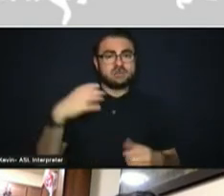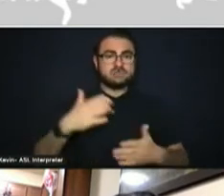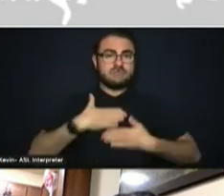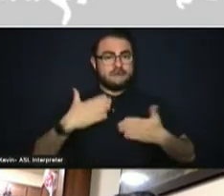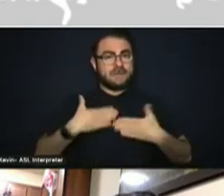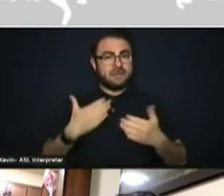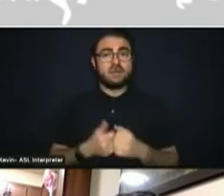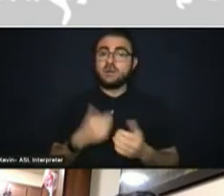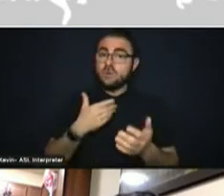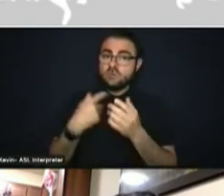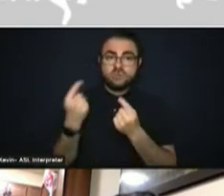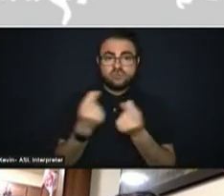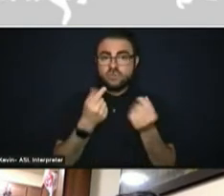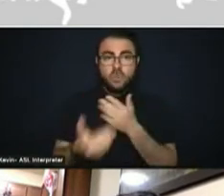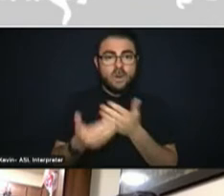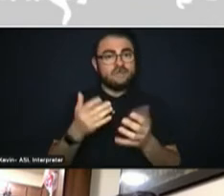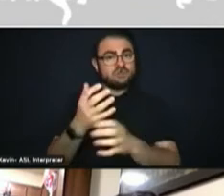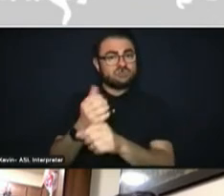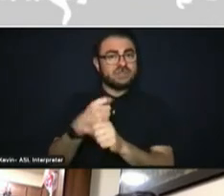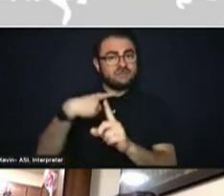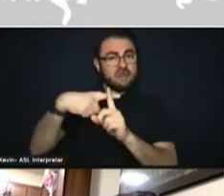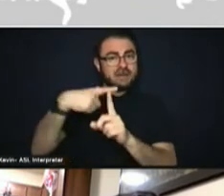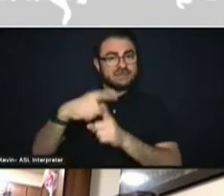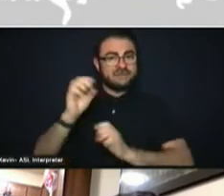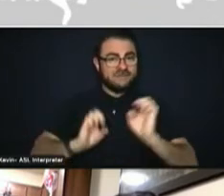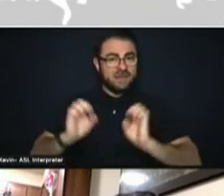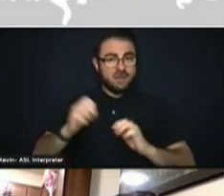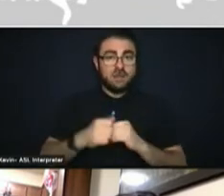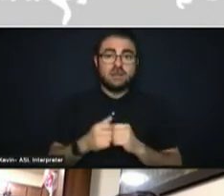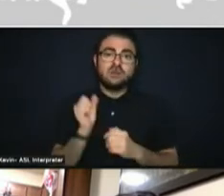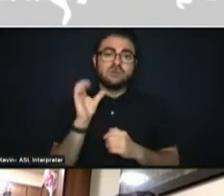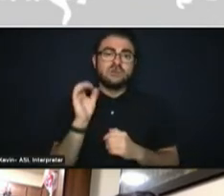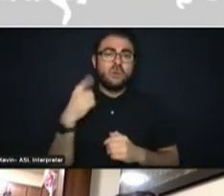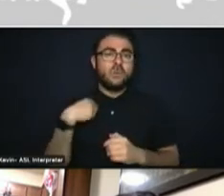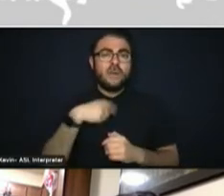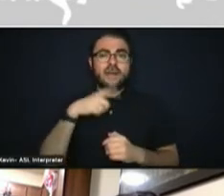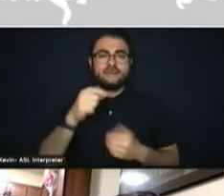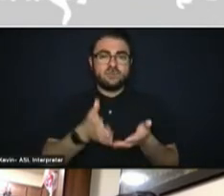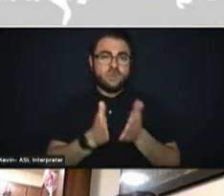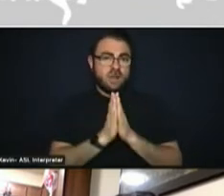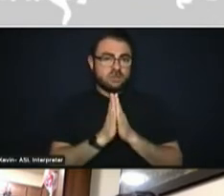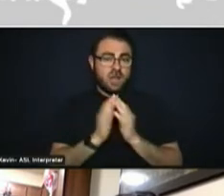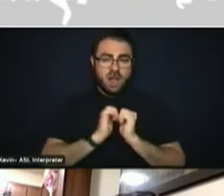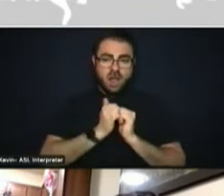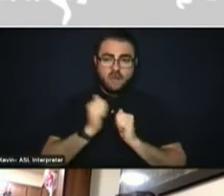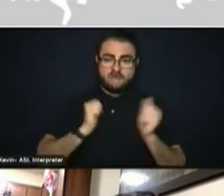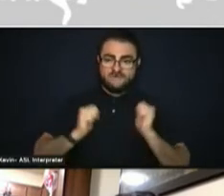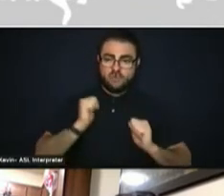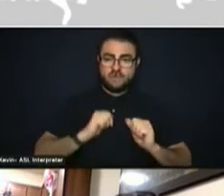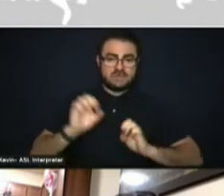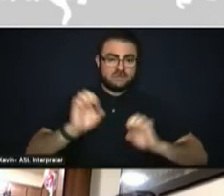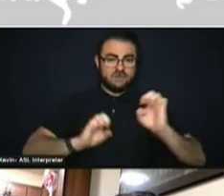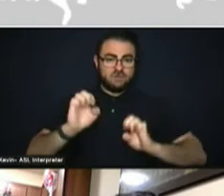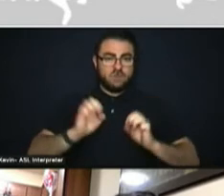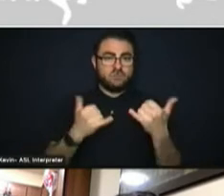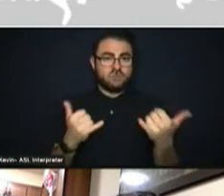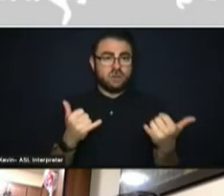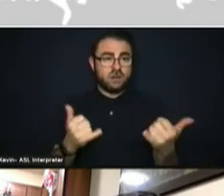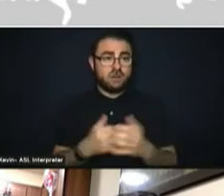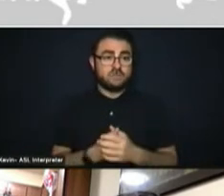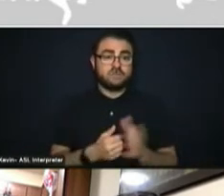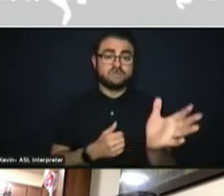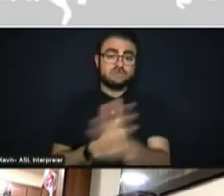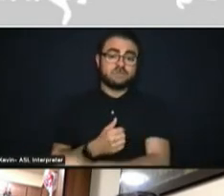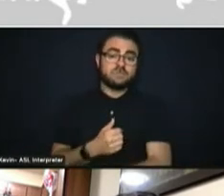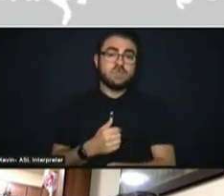get a positive evaluation. So you need to ask yourself, how is performance currently evaluated? Is it based on how many tickets